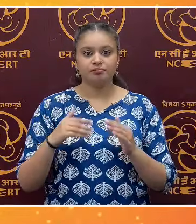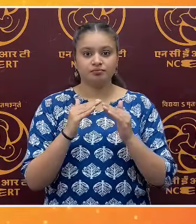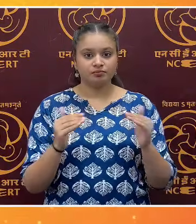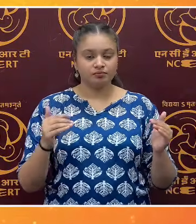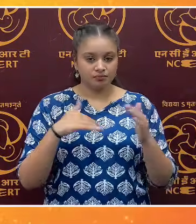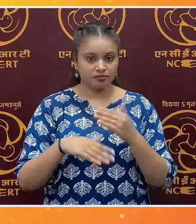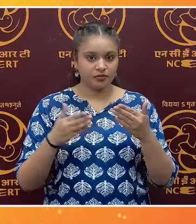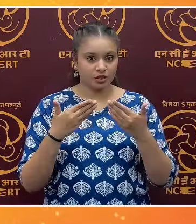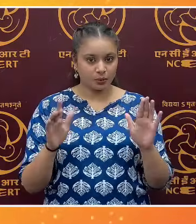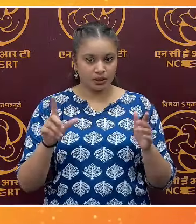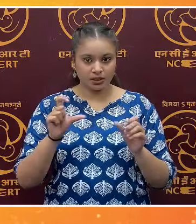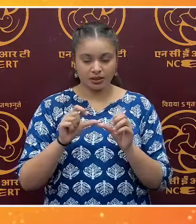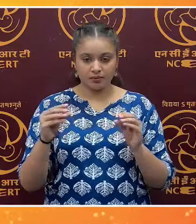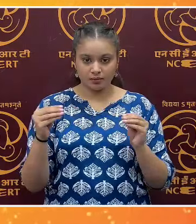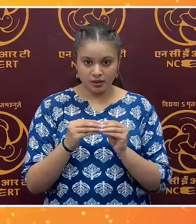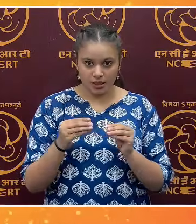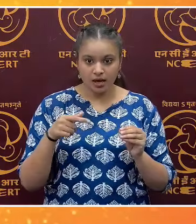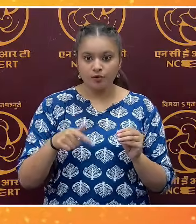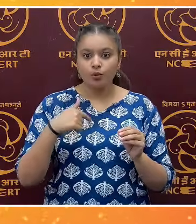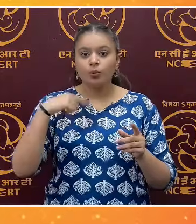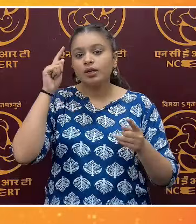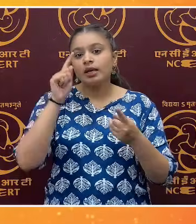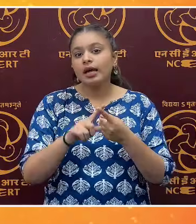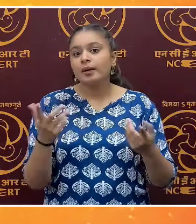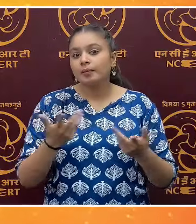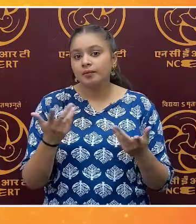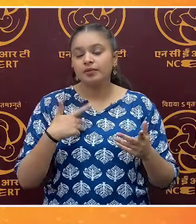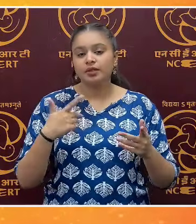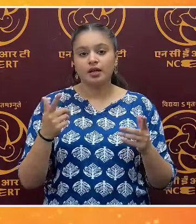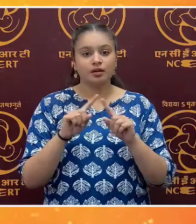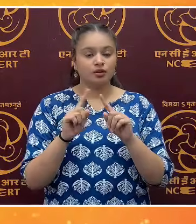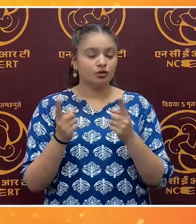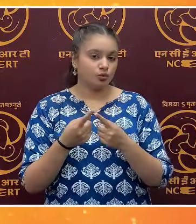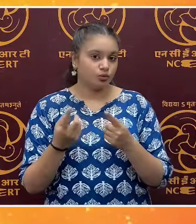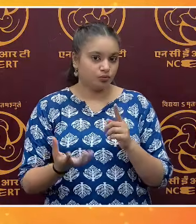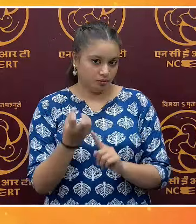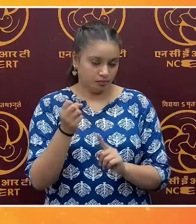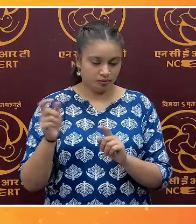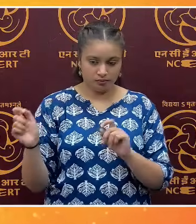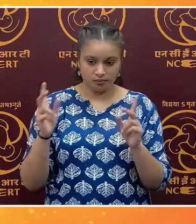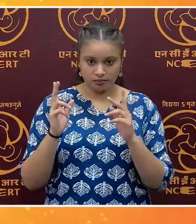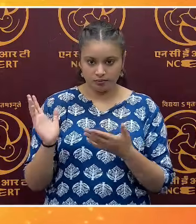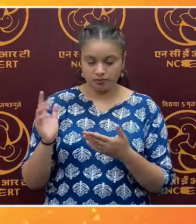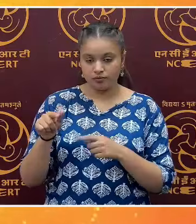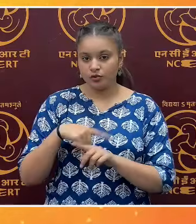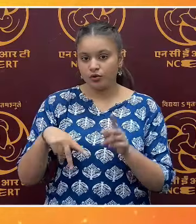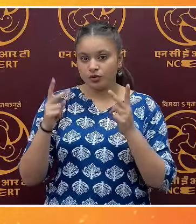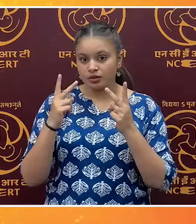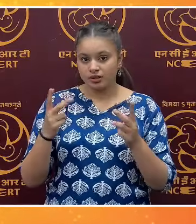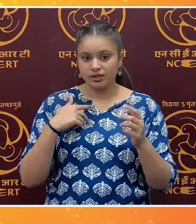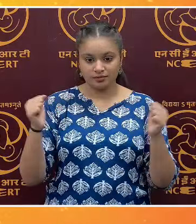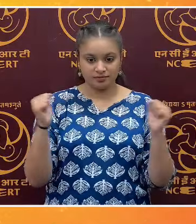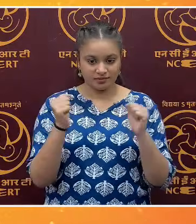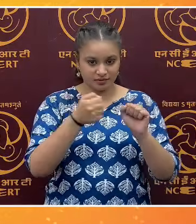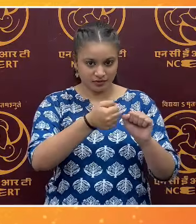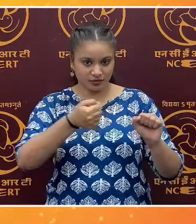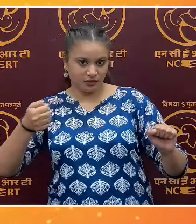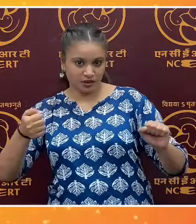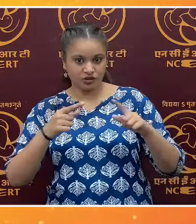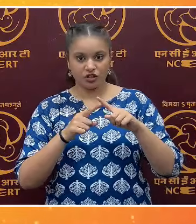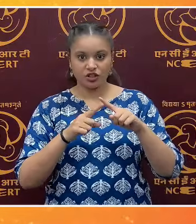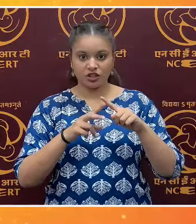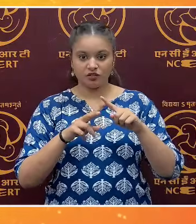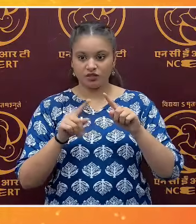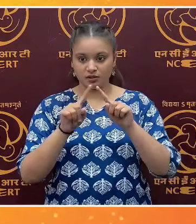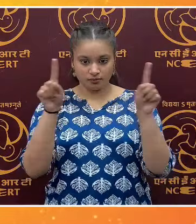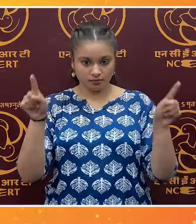circuit lab is there. What is its mission? To get a room up and running. Okay. So, in this we can see one fridge is there, TV is there,